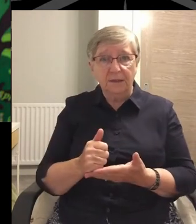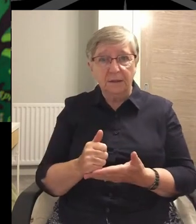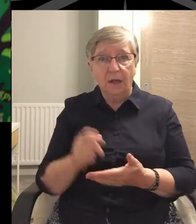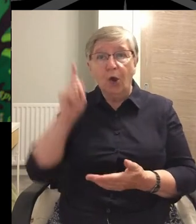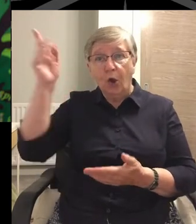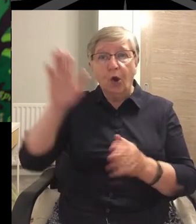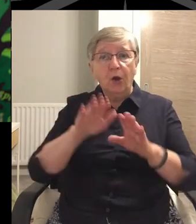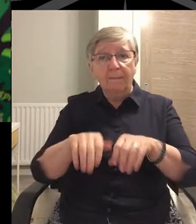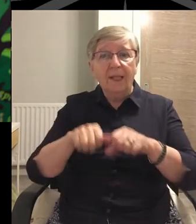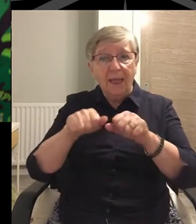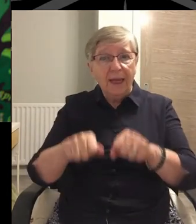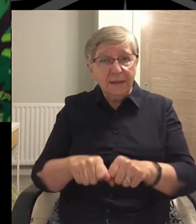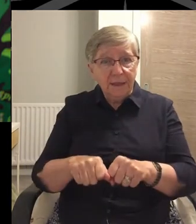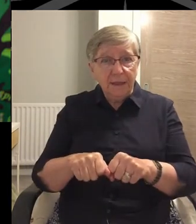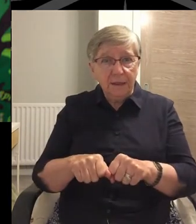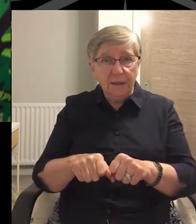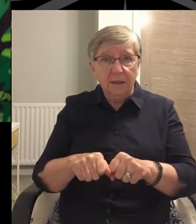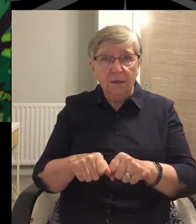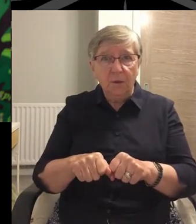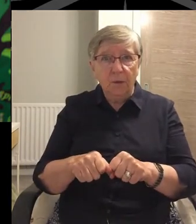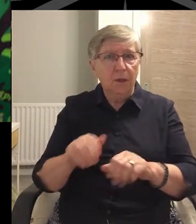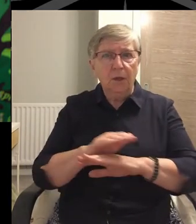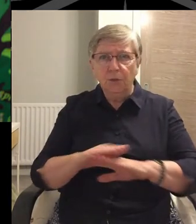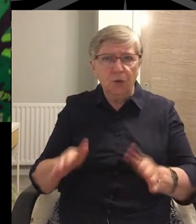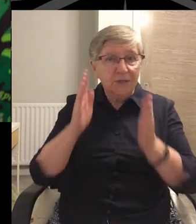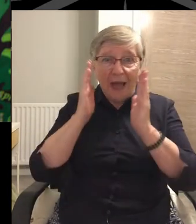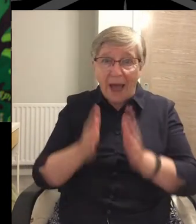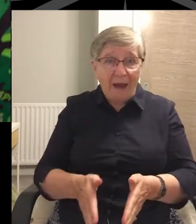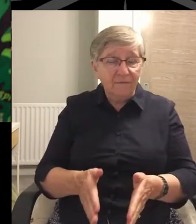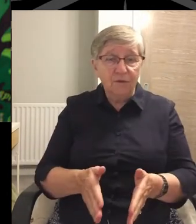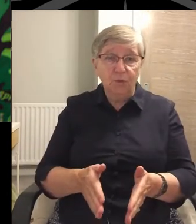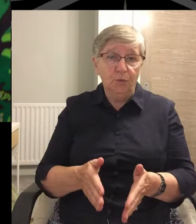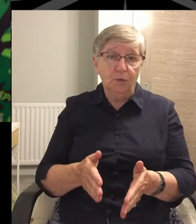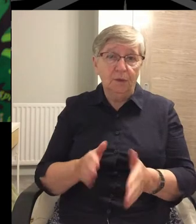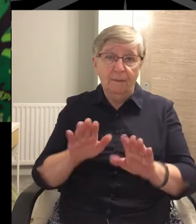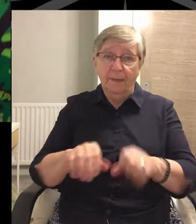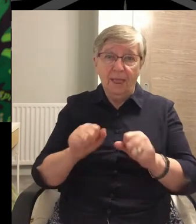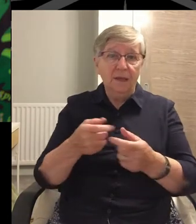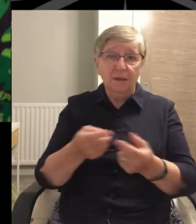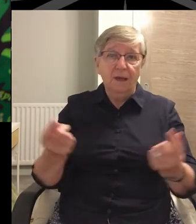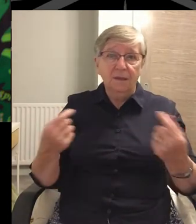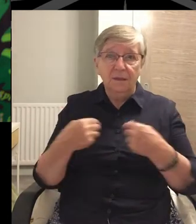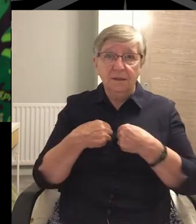God blessing where he's not under any obligation to do so.